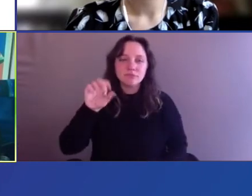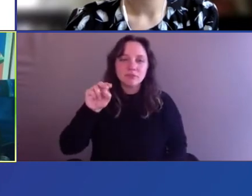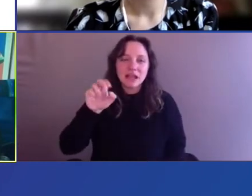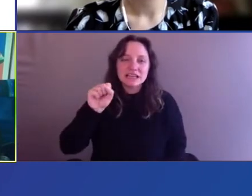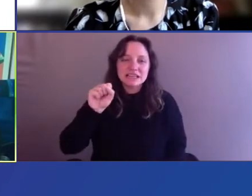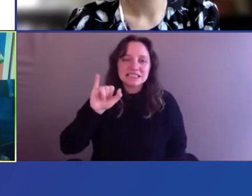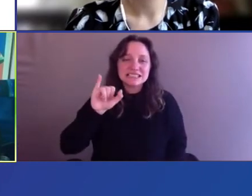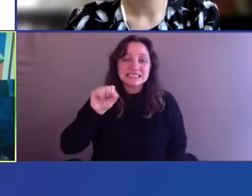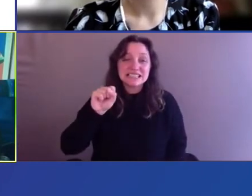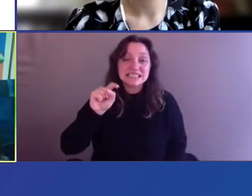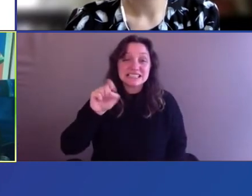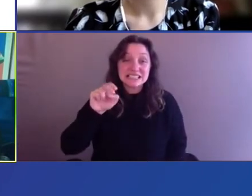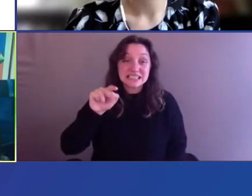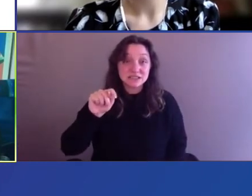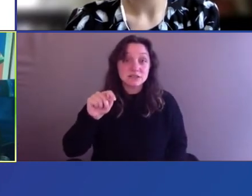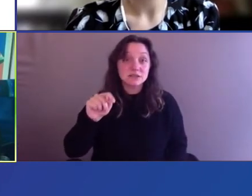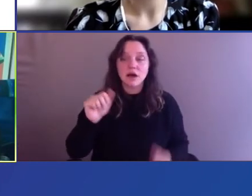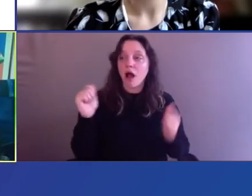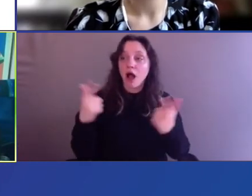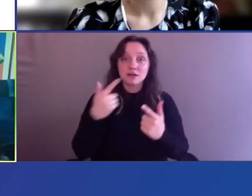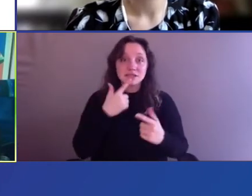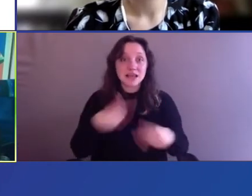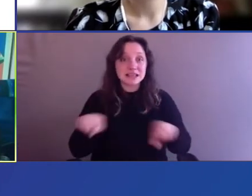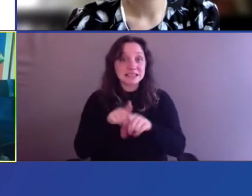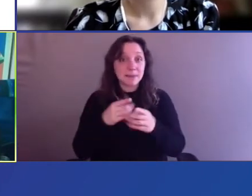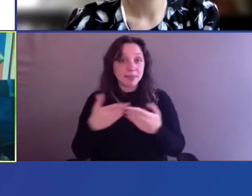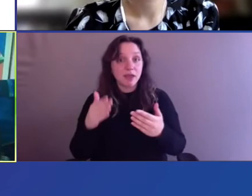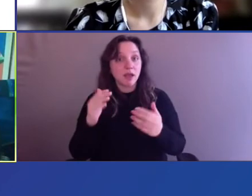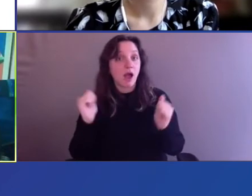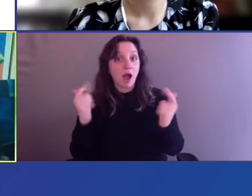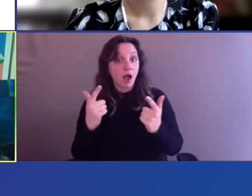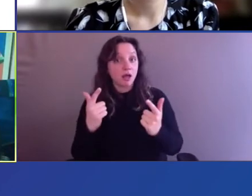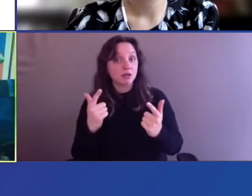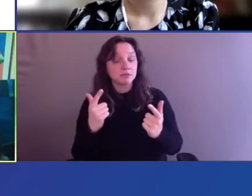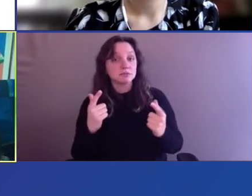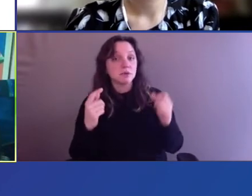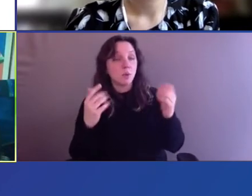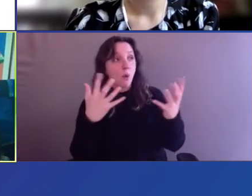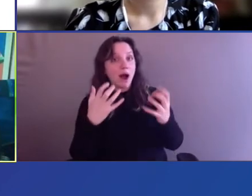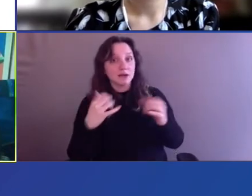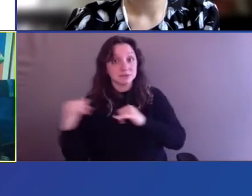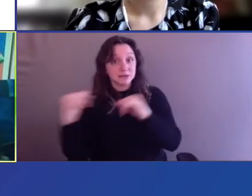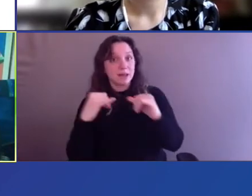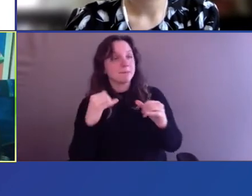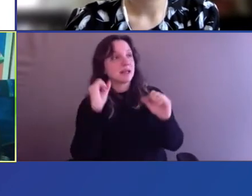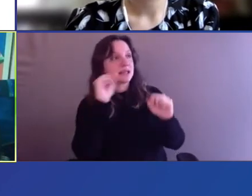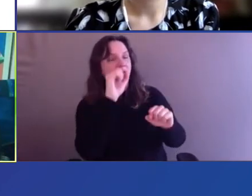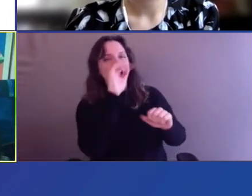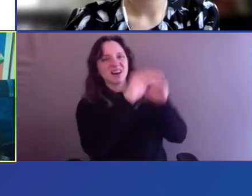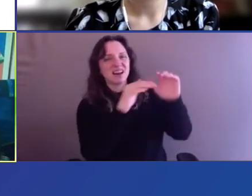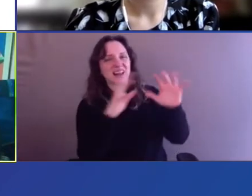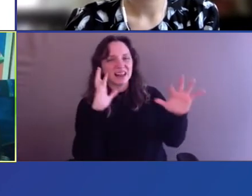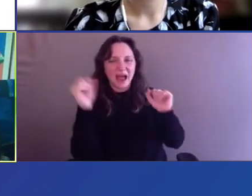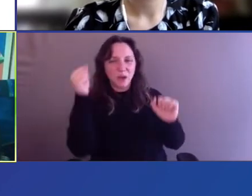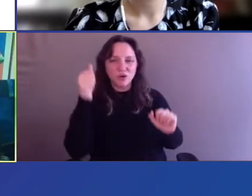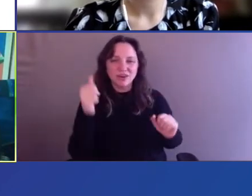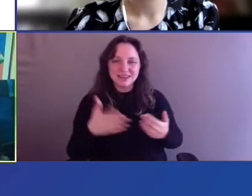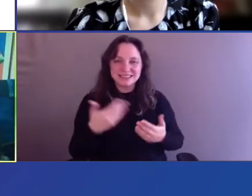to us. And another thing is you have to keep talking. There's never a point